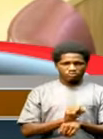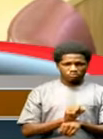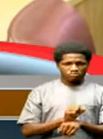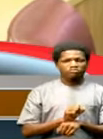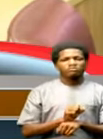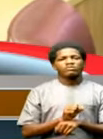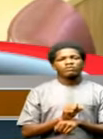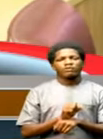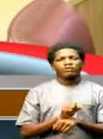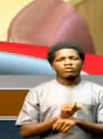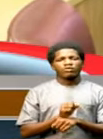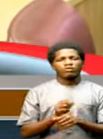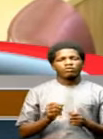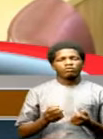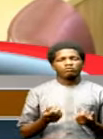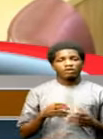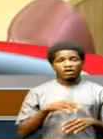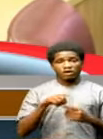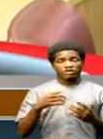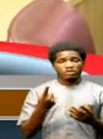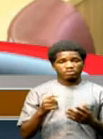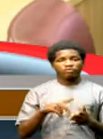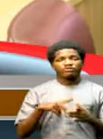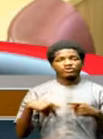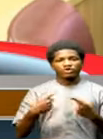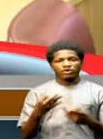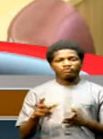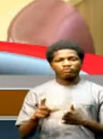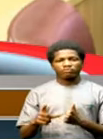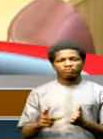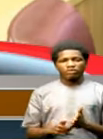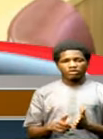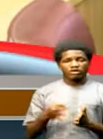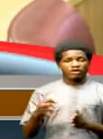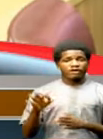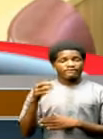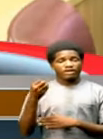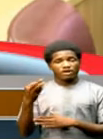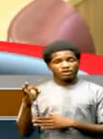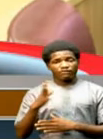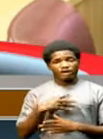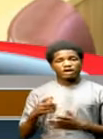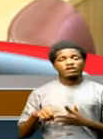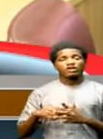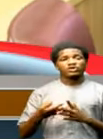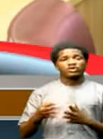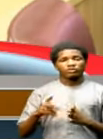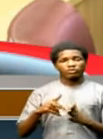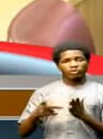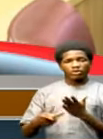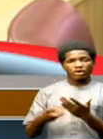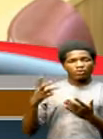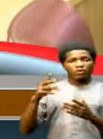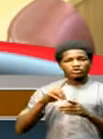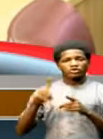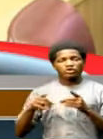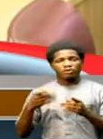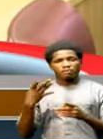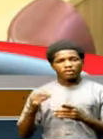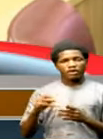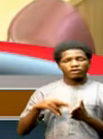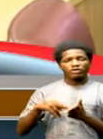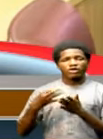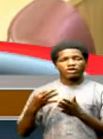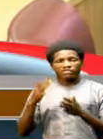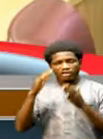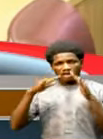of extant laws and rules. The flag off and launch of the program were done by the representative of the head of the